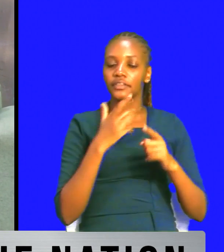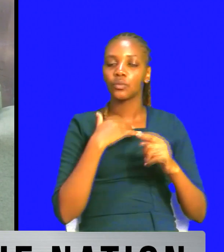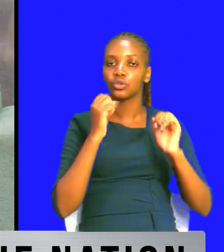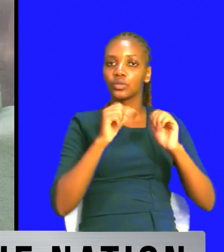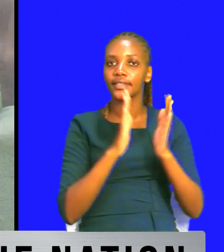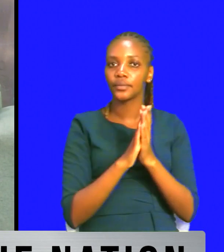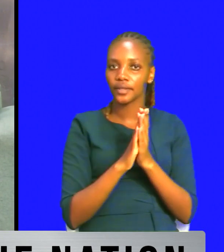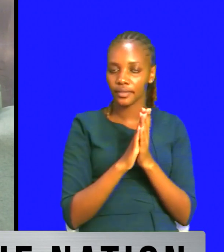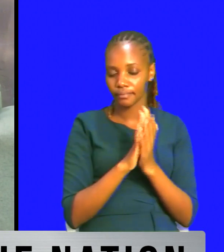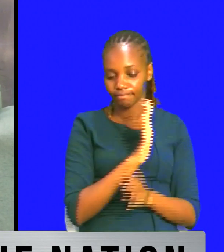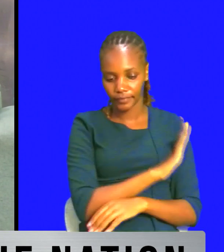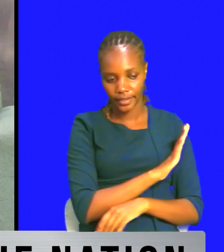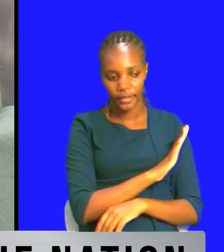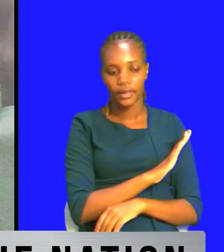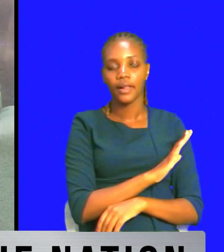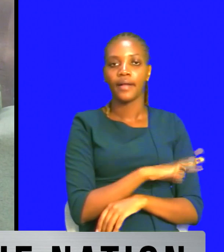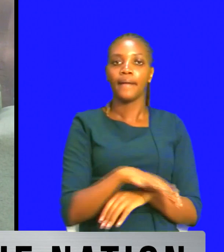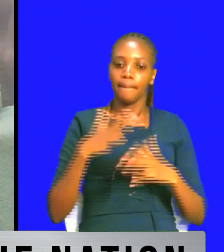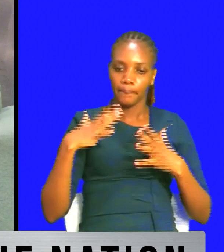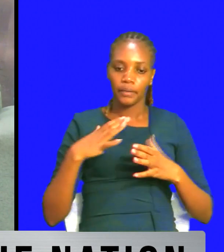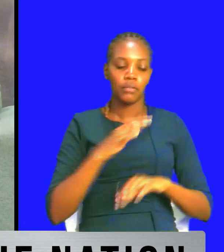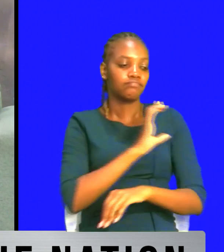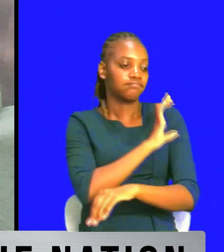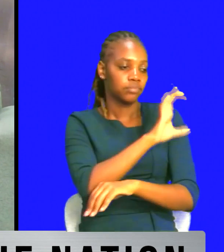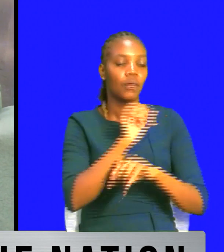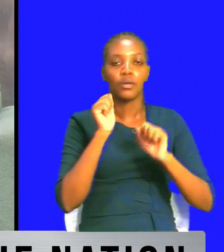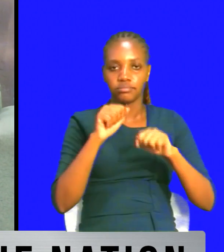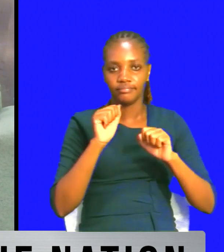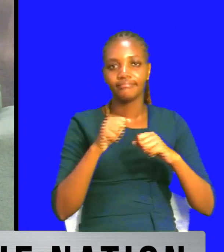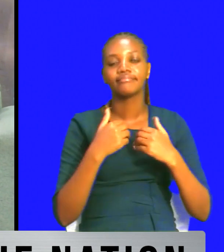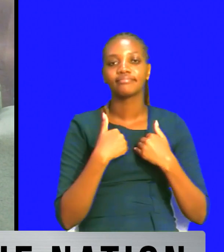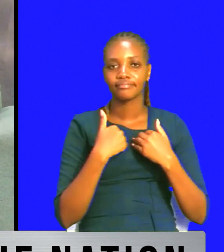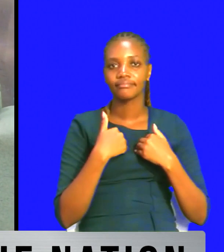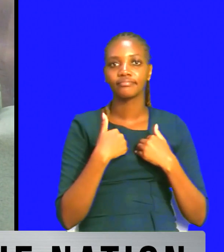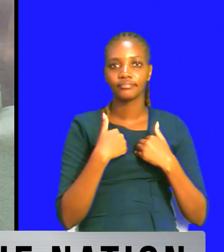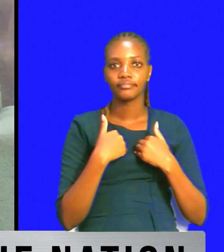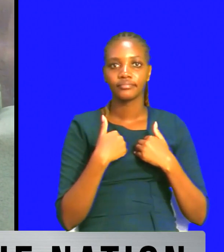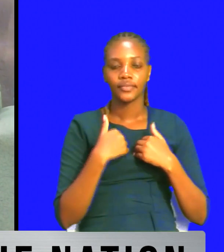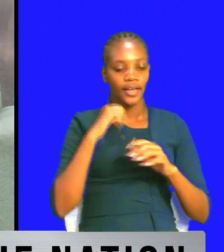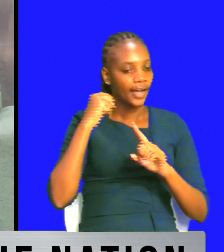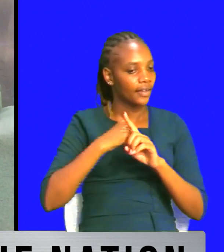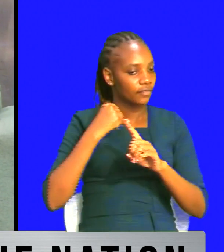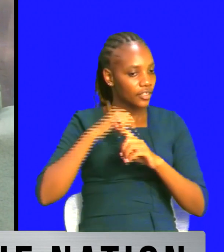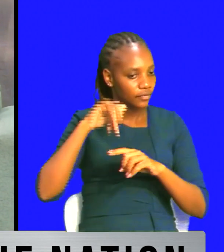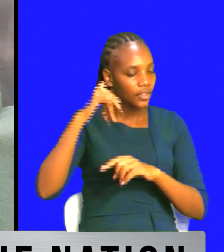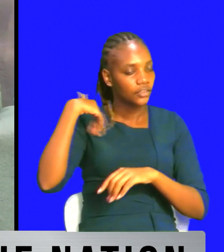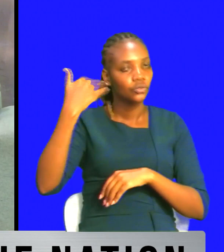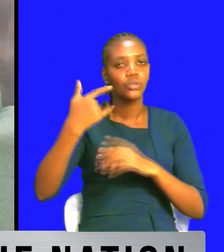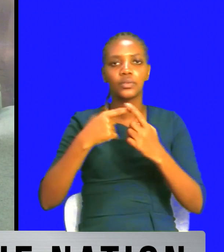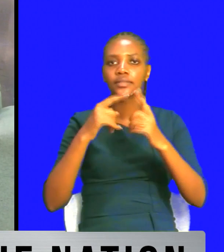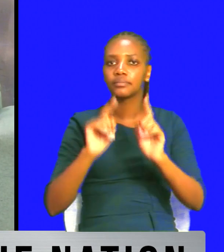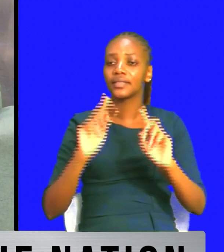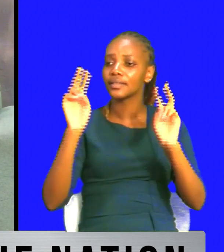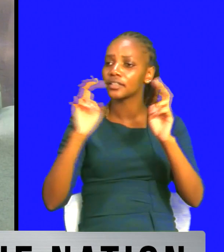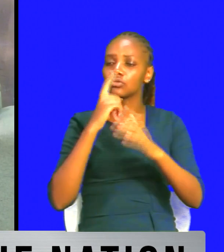on one thing, that power goes to the people. I'd really love that situation. Power goes to the people. That's what I fight for all the time. But then the issue is a